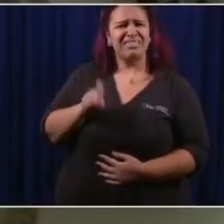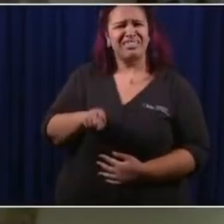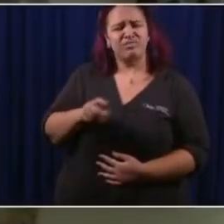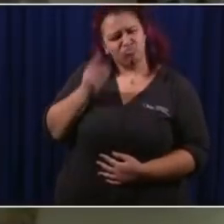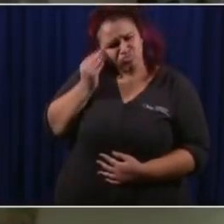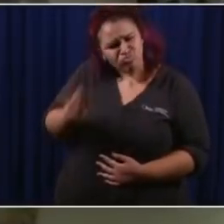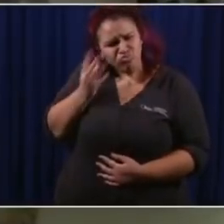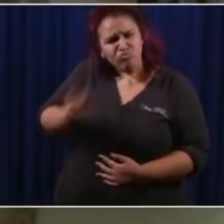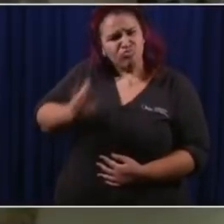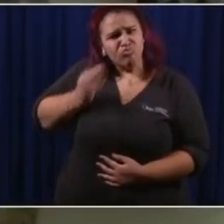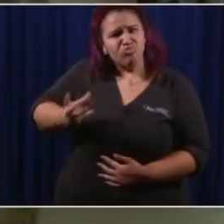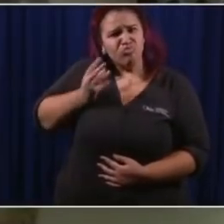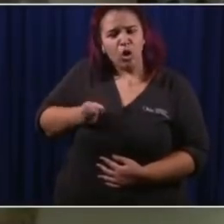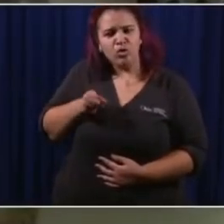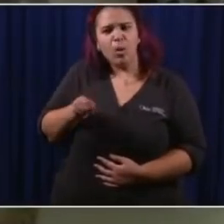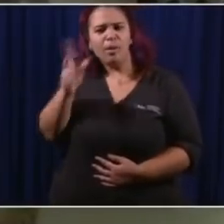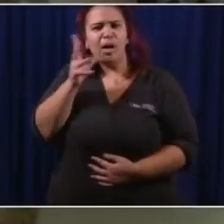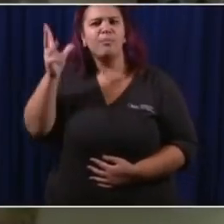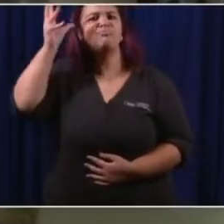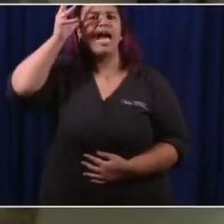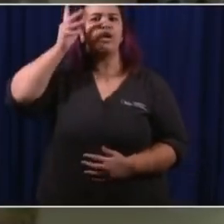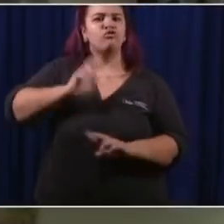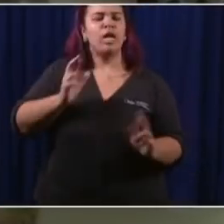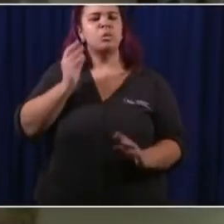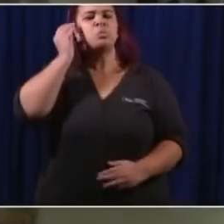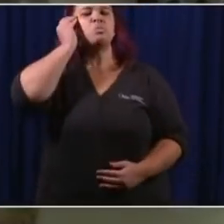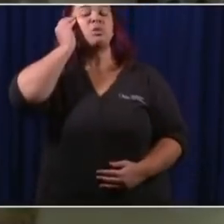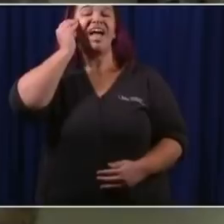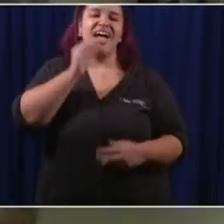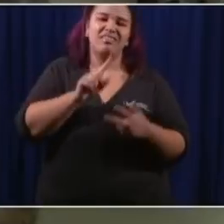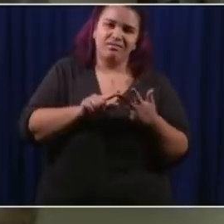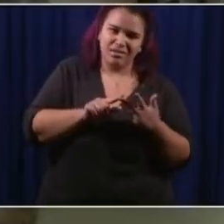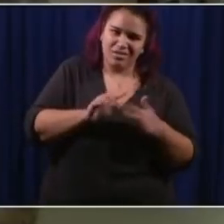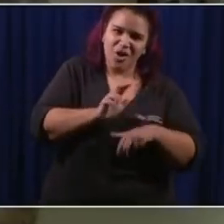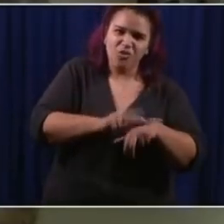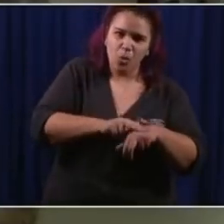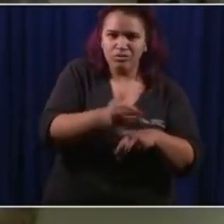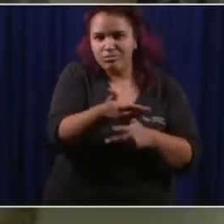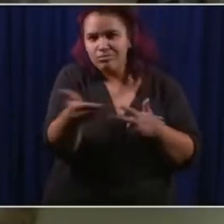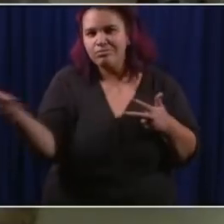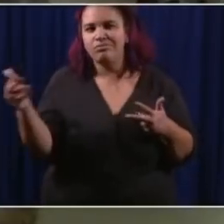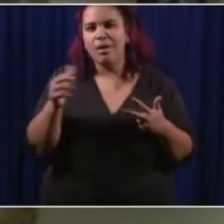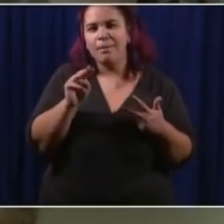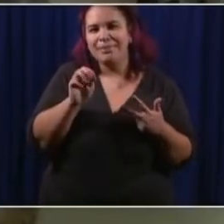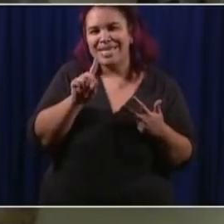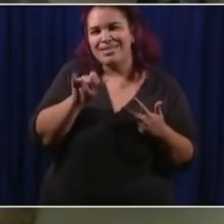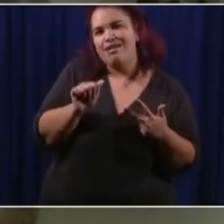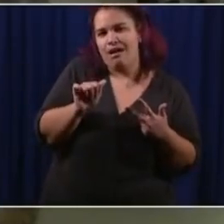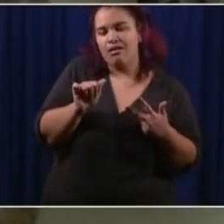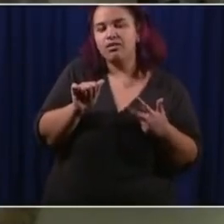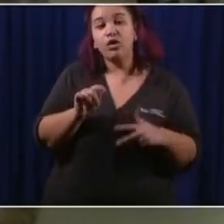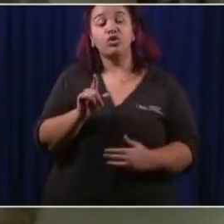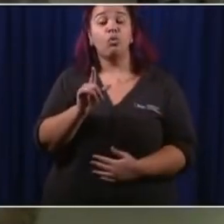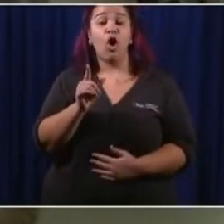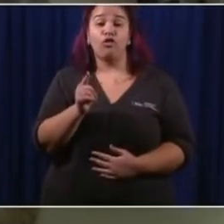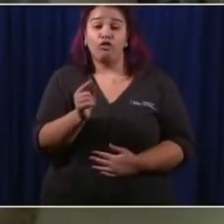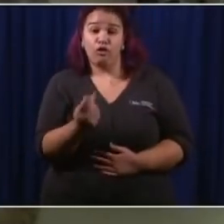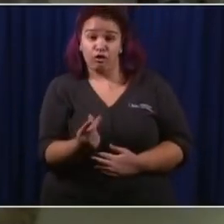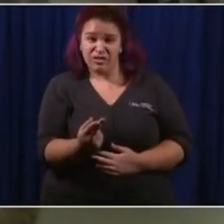and then needs to be also reported to the news media. So we'll have the specifics of that for you on Thursday.